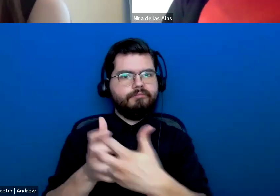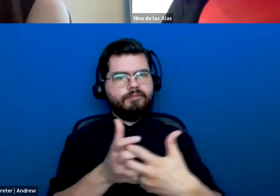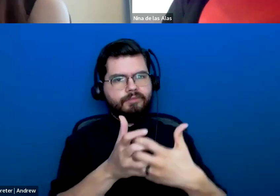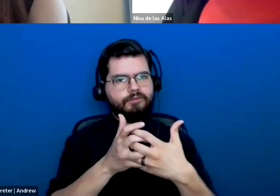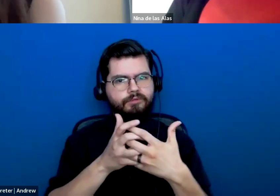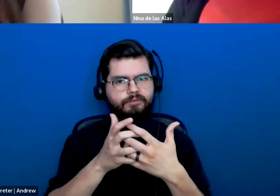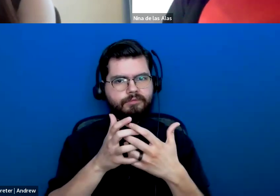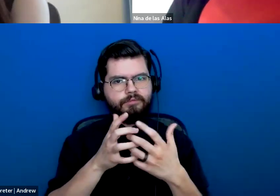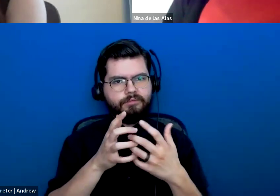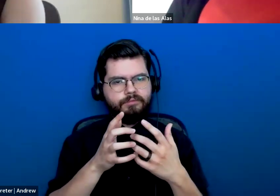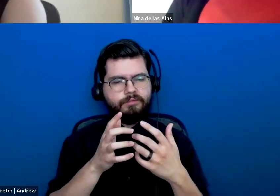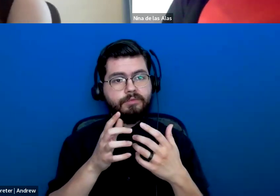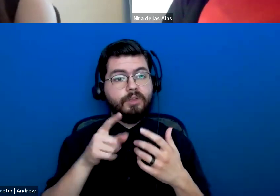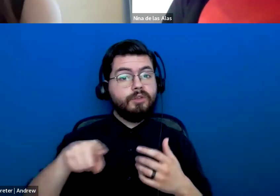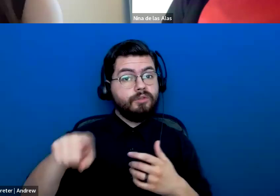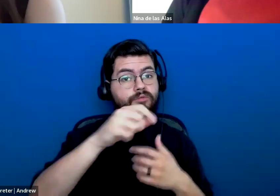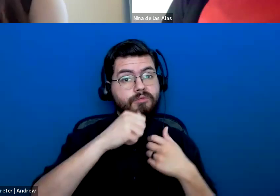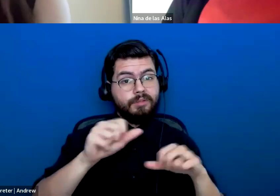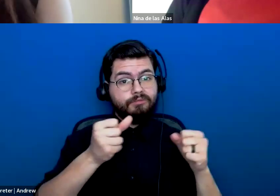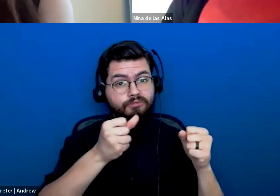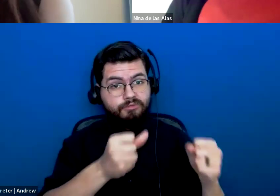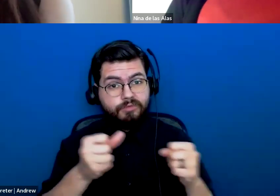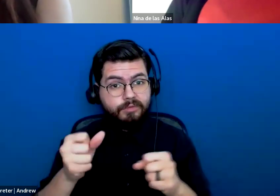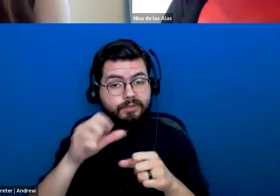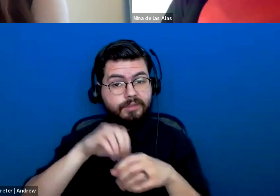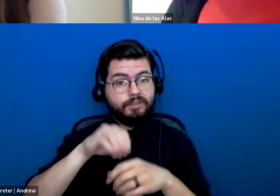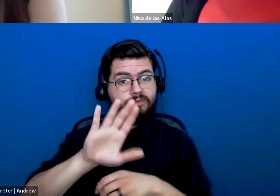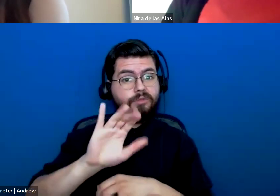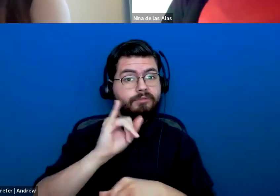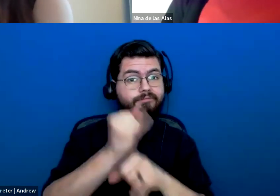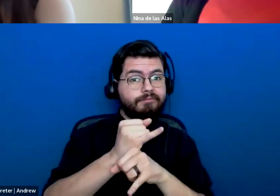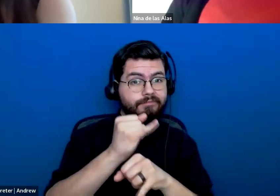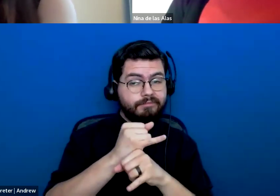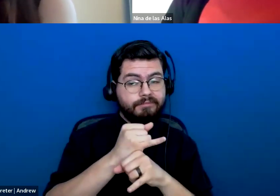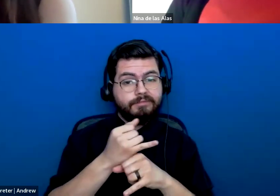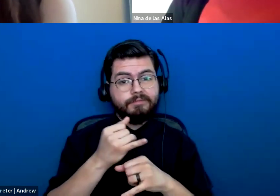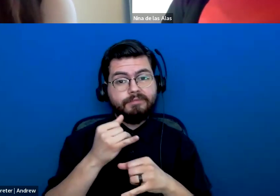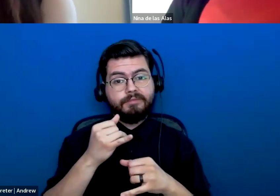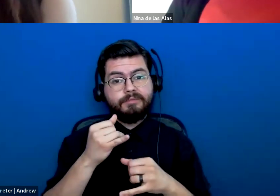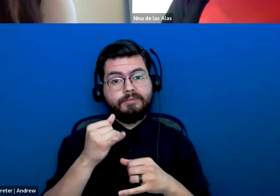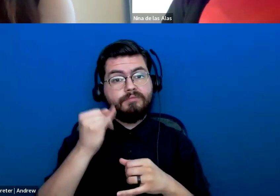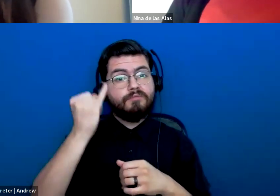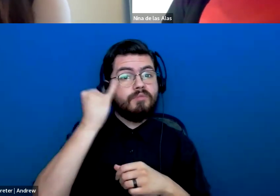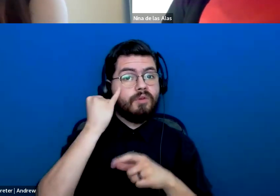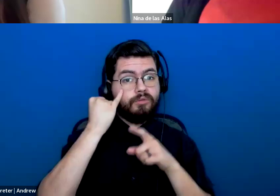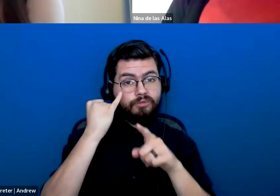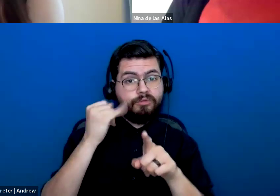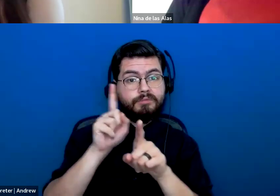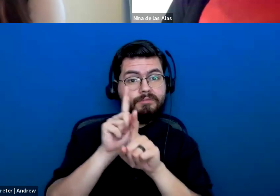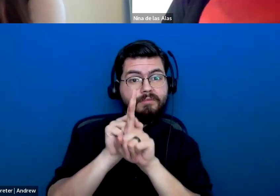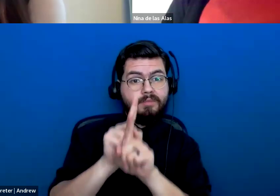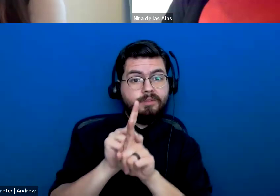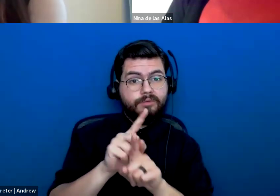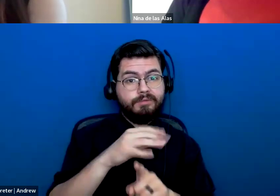strategies institutionally or personally that you help with students? If you're addressing students, if you're one of the mentors,